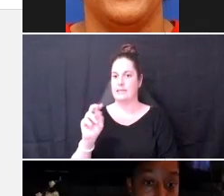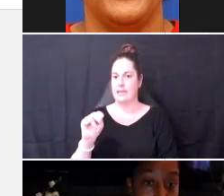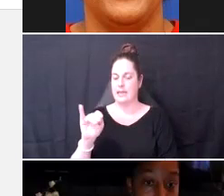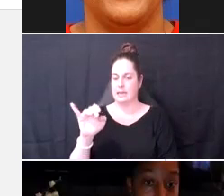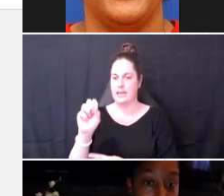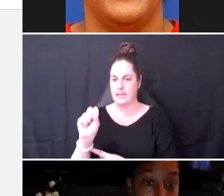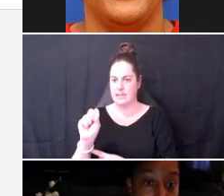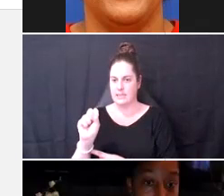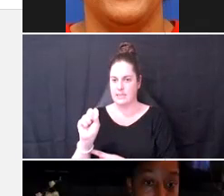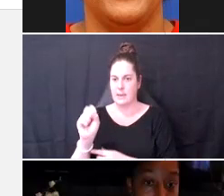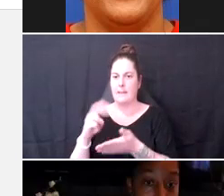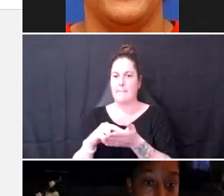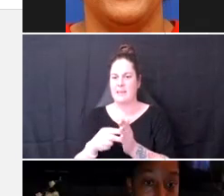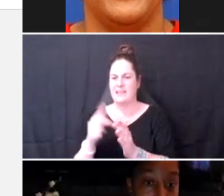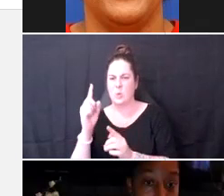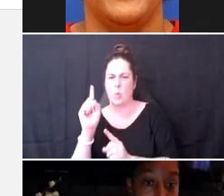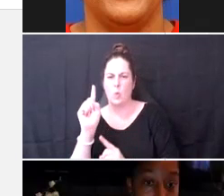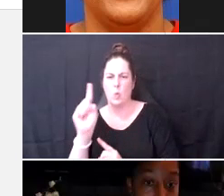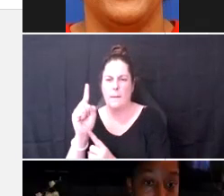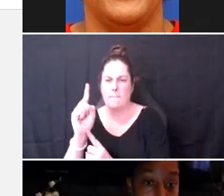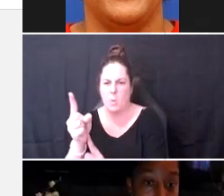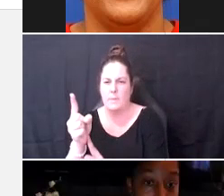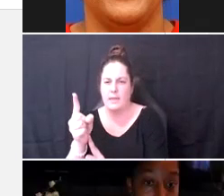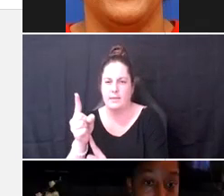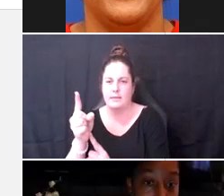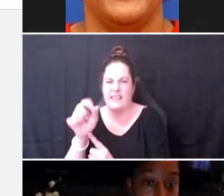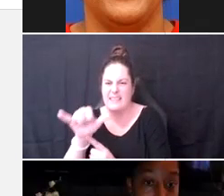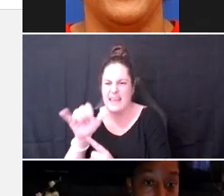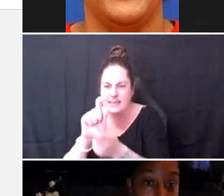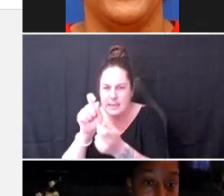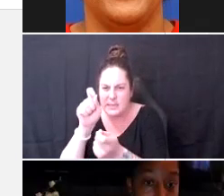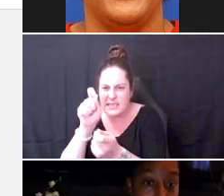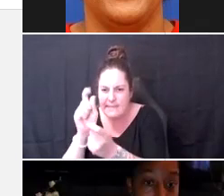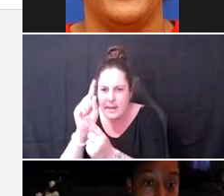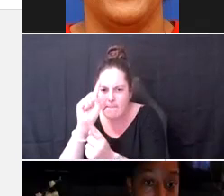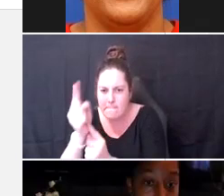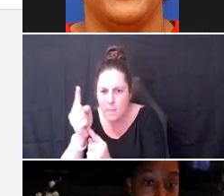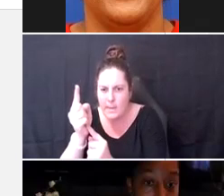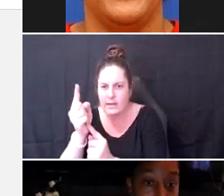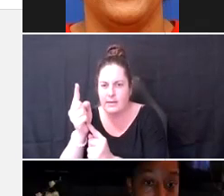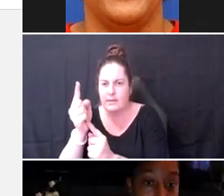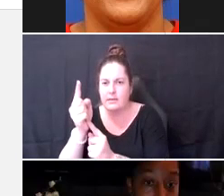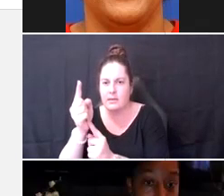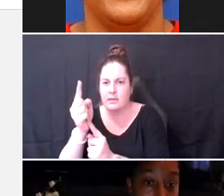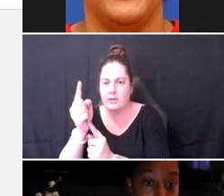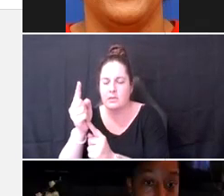an instant of time, at a particular moment in time,